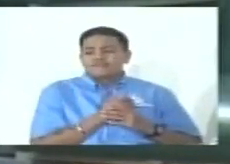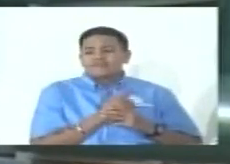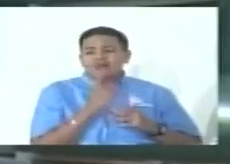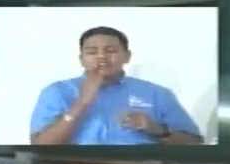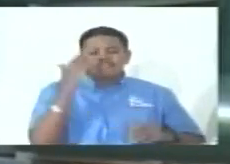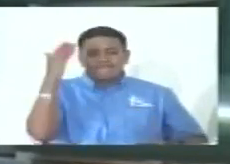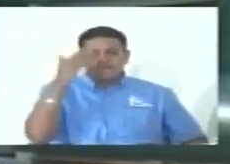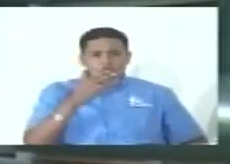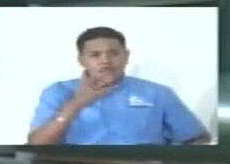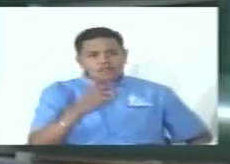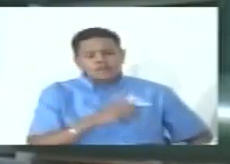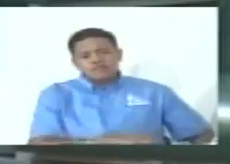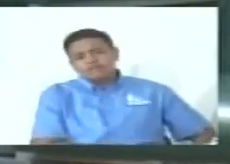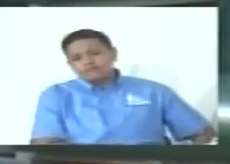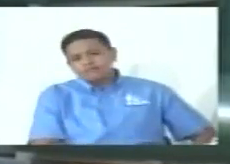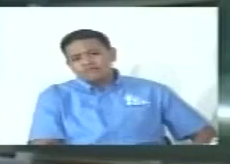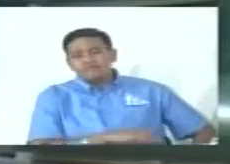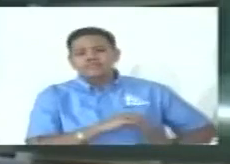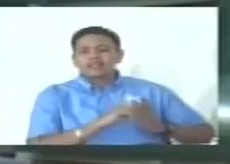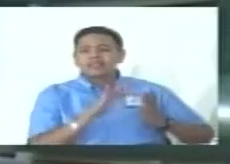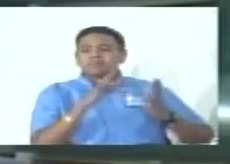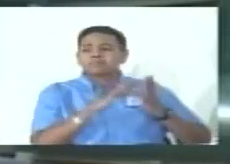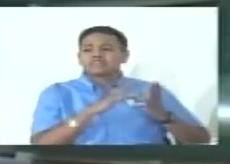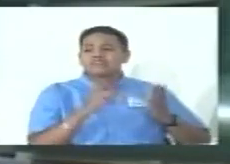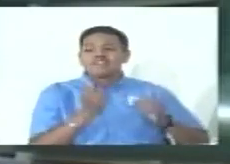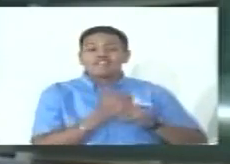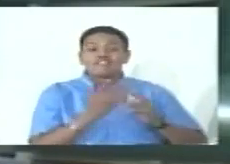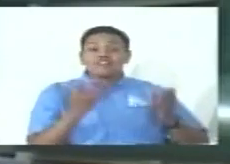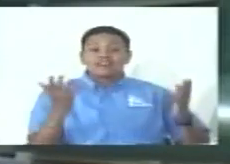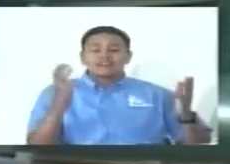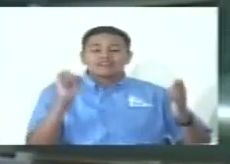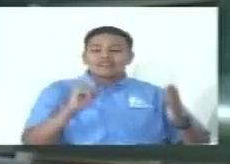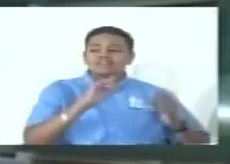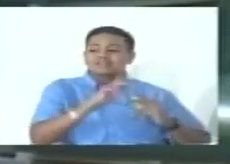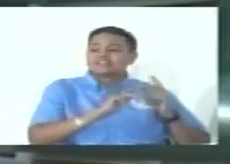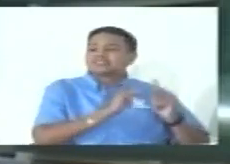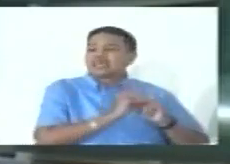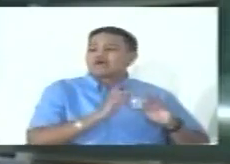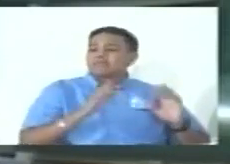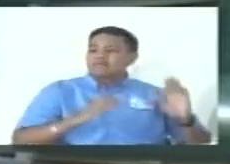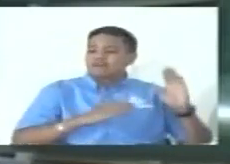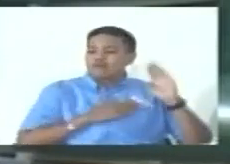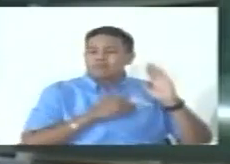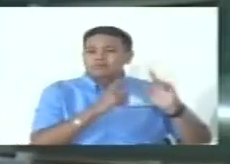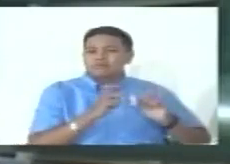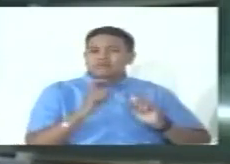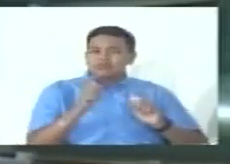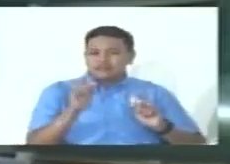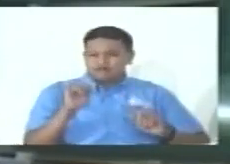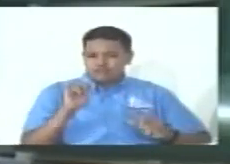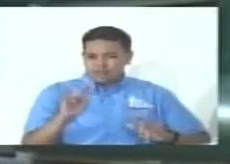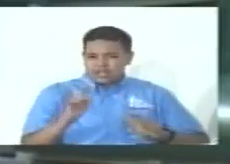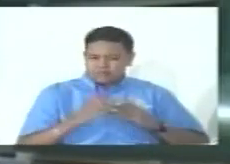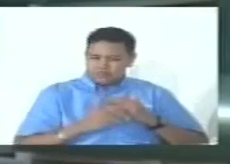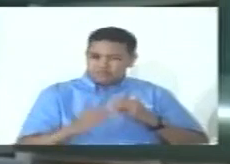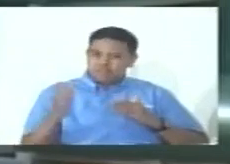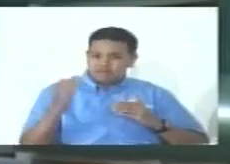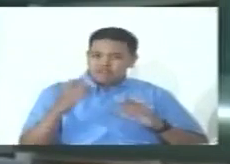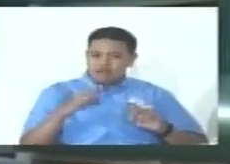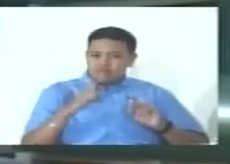upfront in the midst of things, because that's the type of commitment that